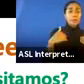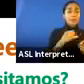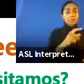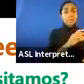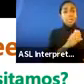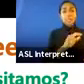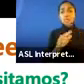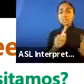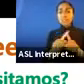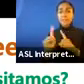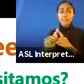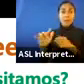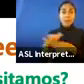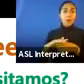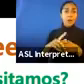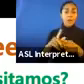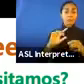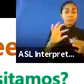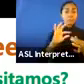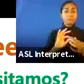places that we call home.